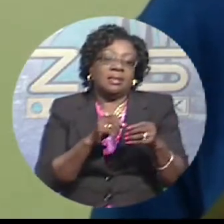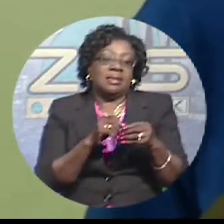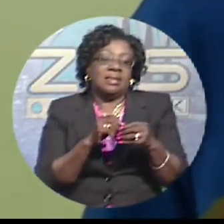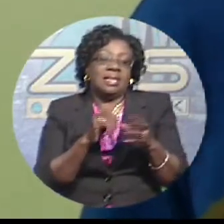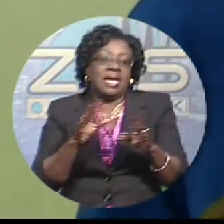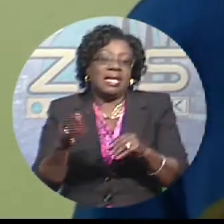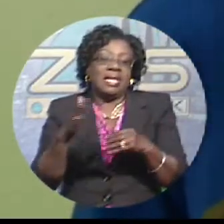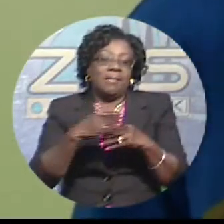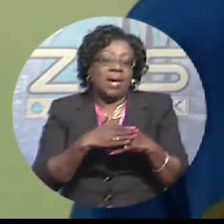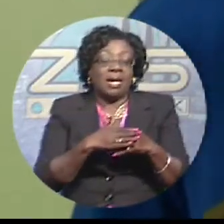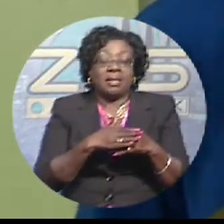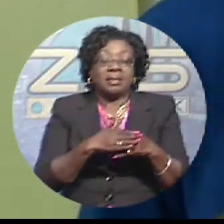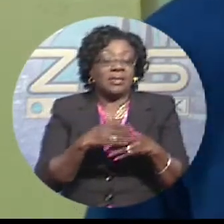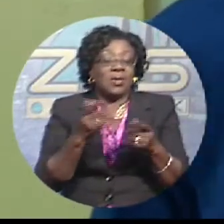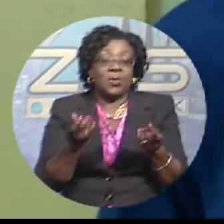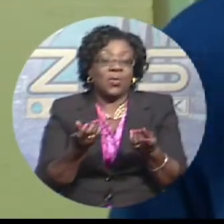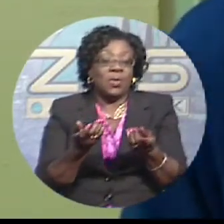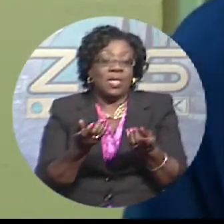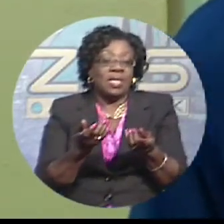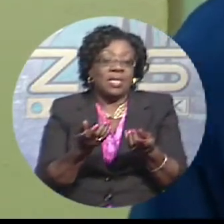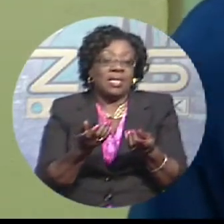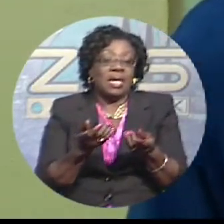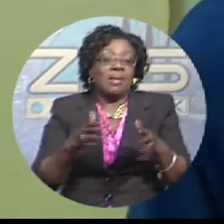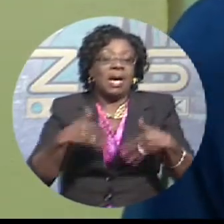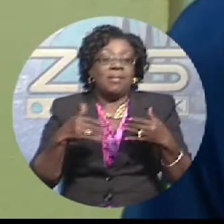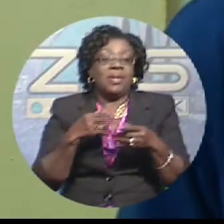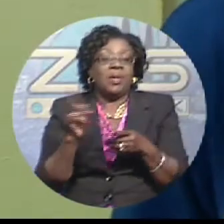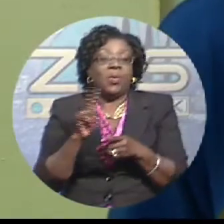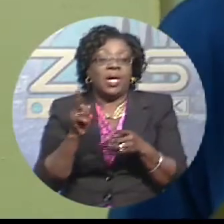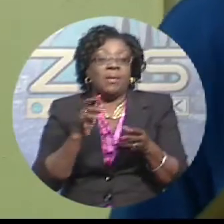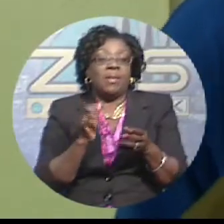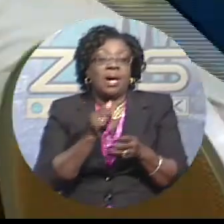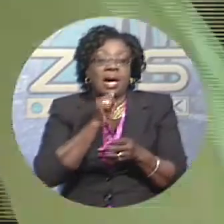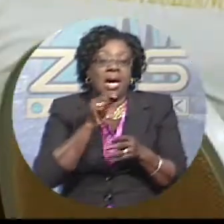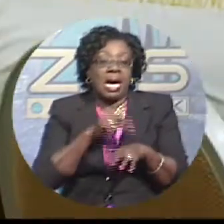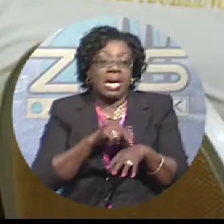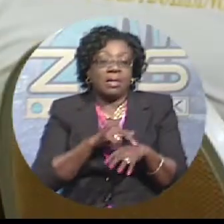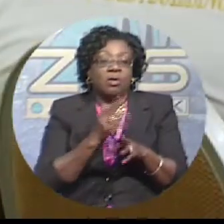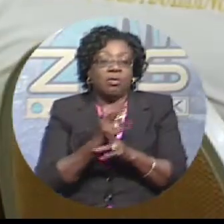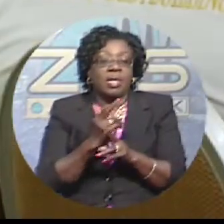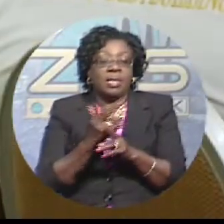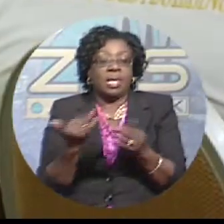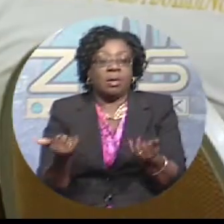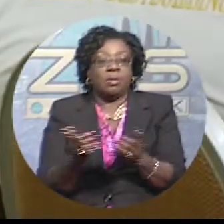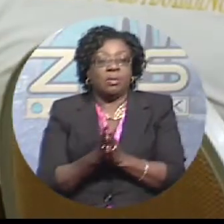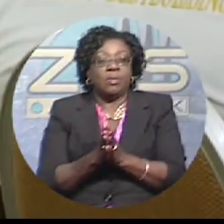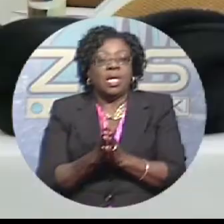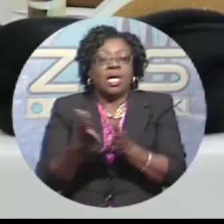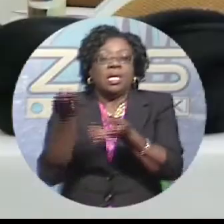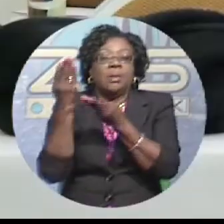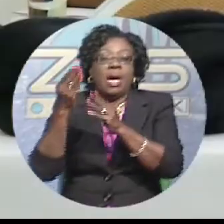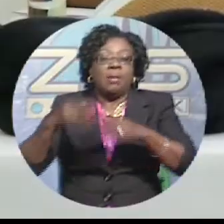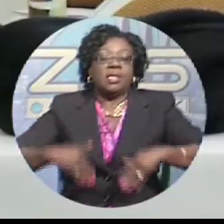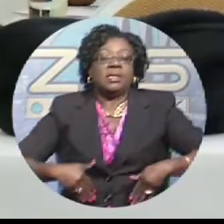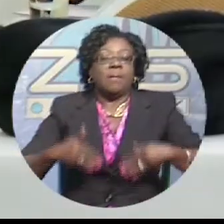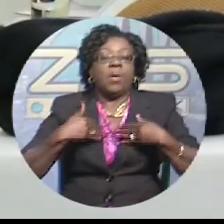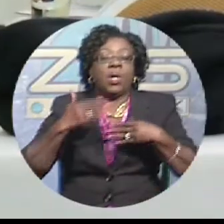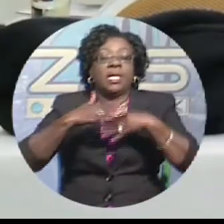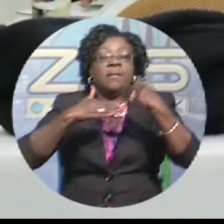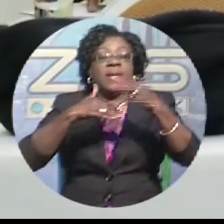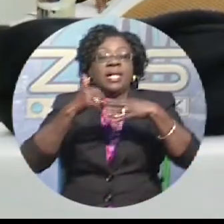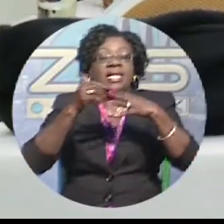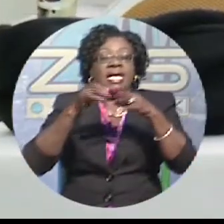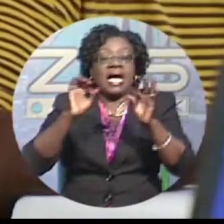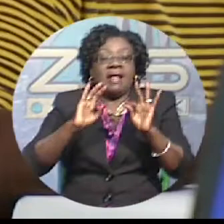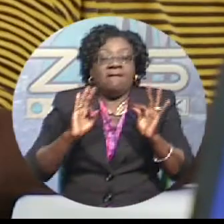you can't get back. So I think I'm happy where I'm at right now. The Bahamas Bodybuilding and Fitness Federation held